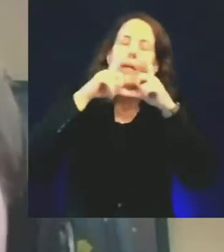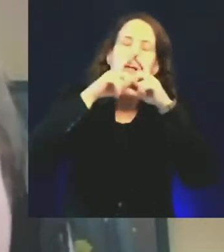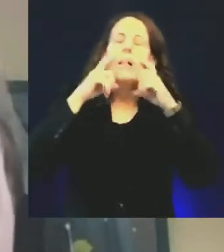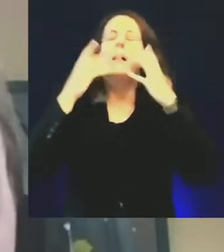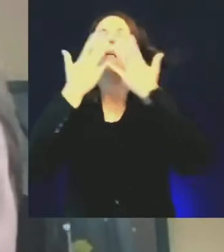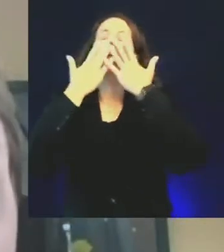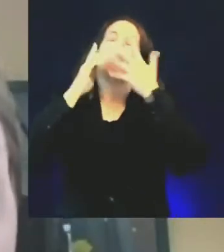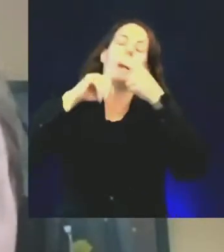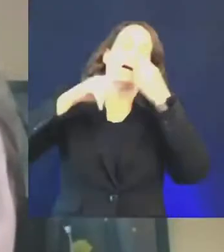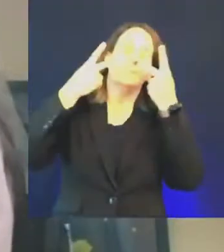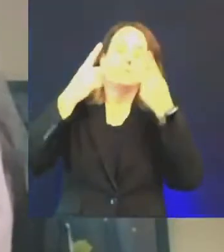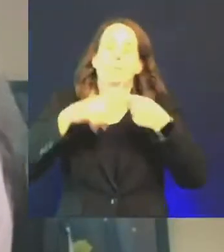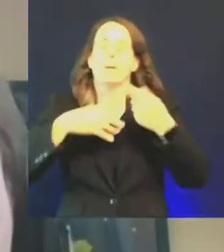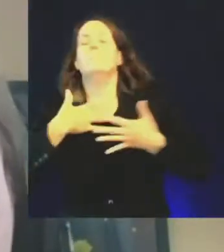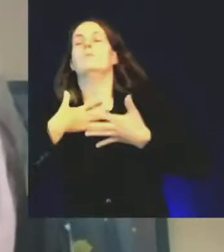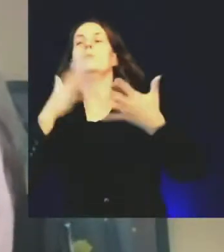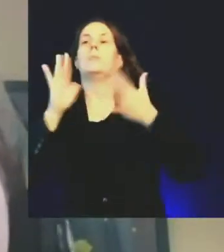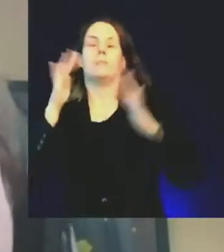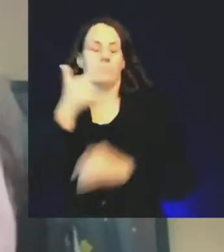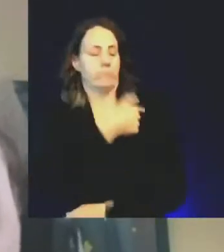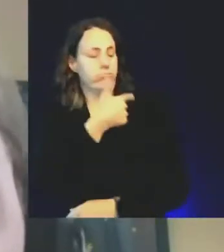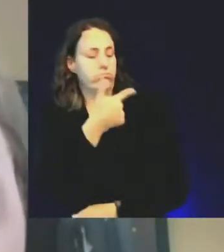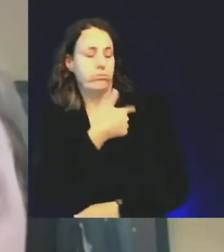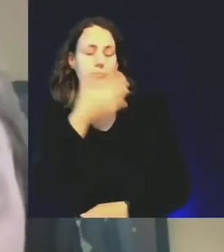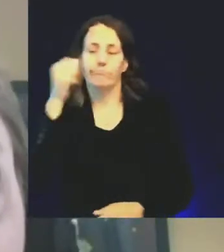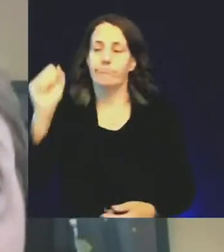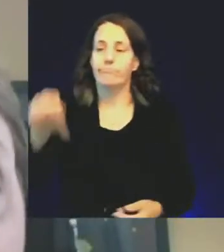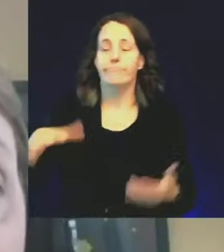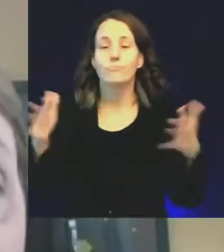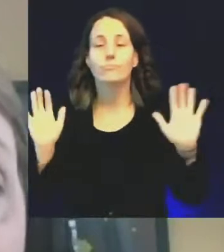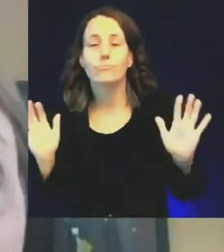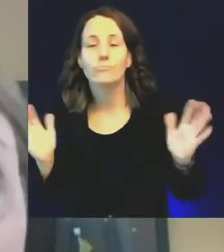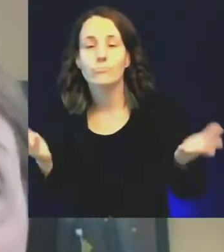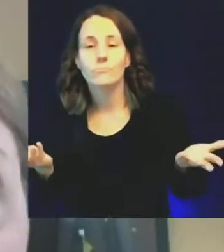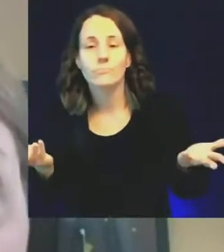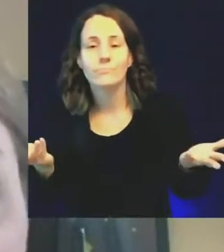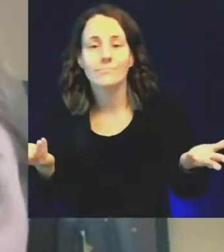messaging campaign and access to vaccine